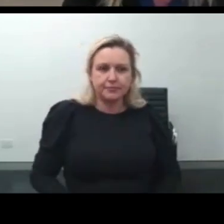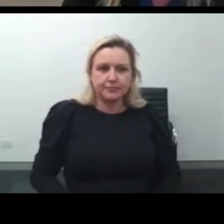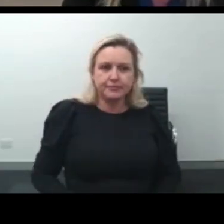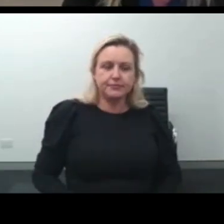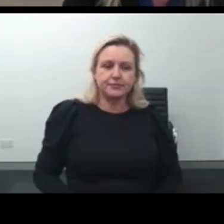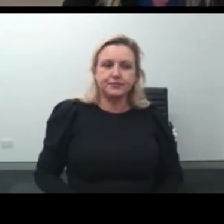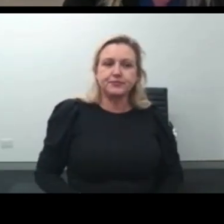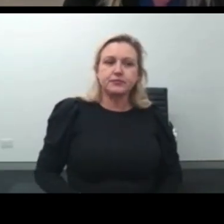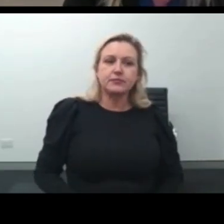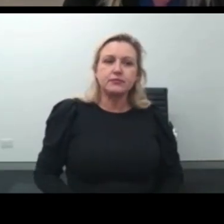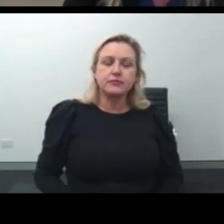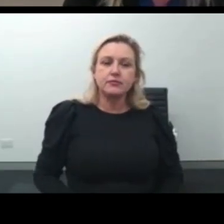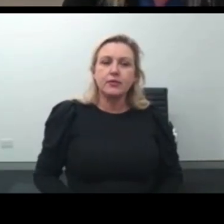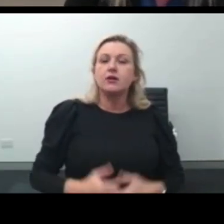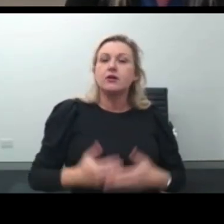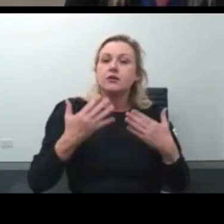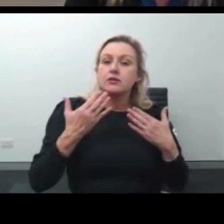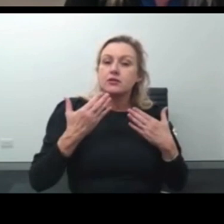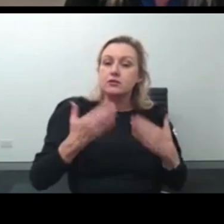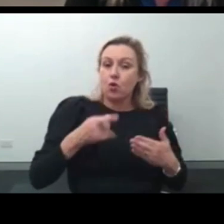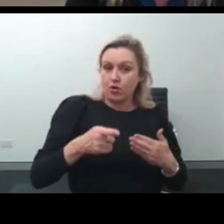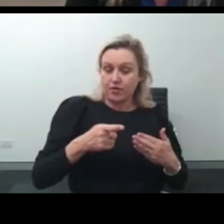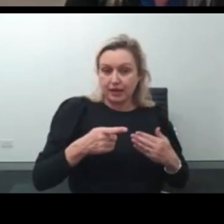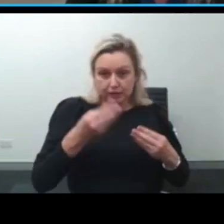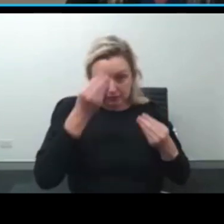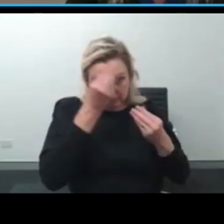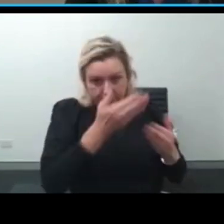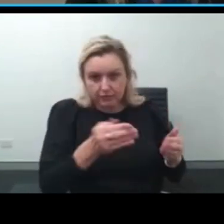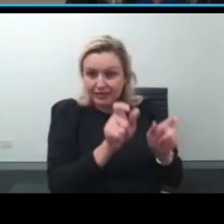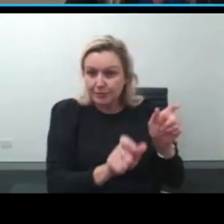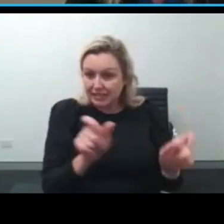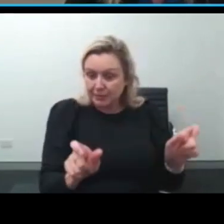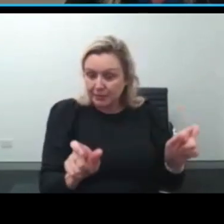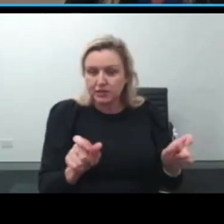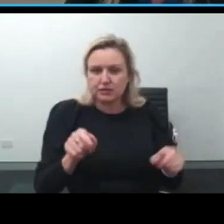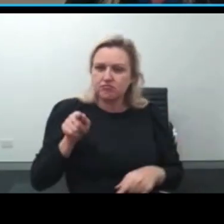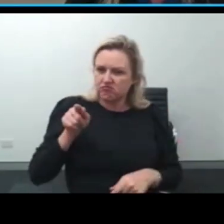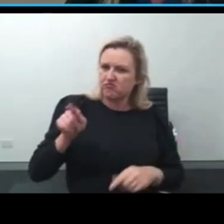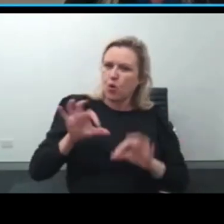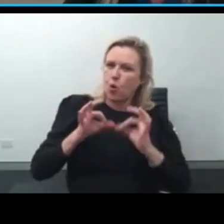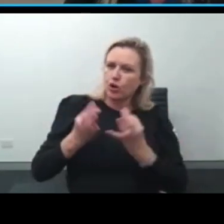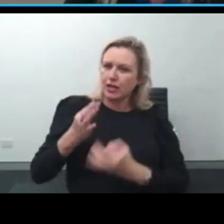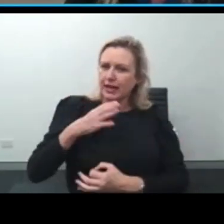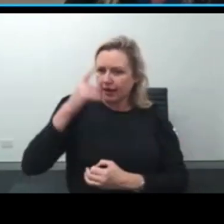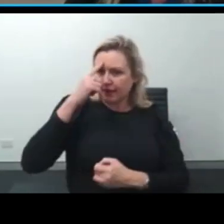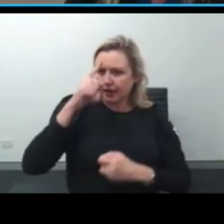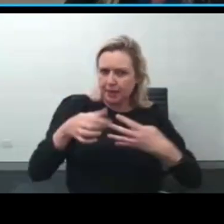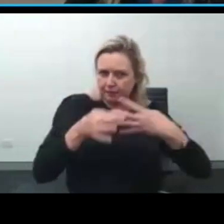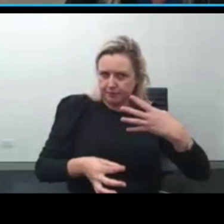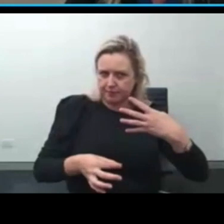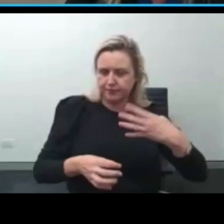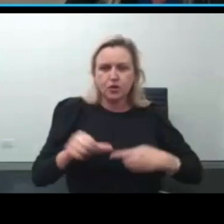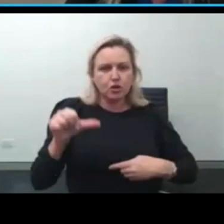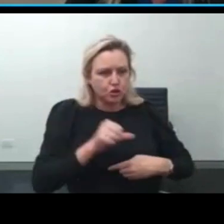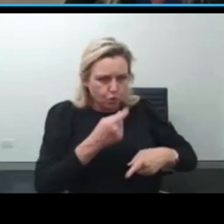So in communicating these changes to care recipients, providers need to think about the following things. They should discuss with